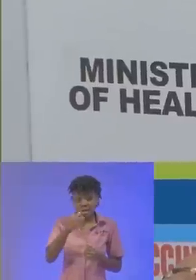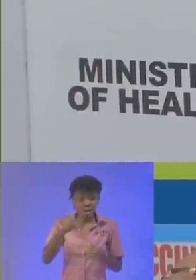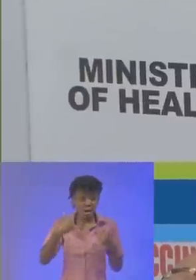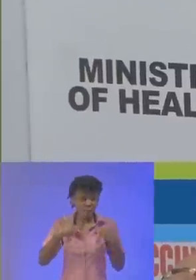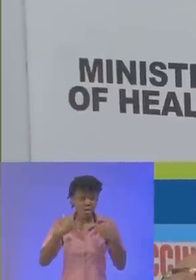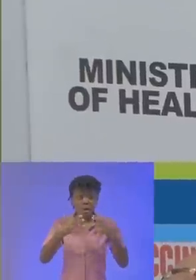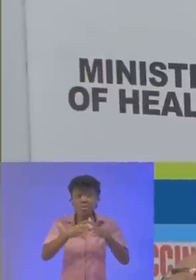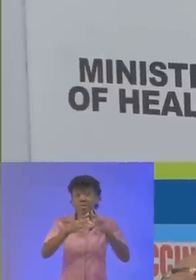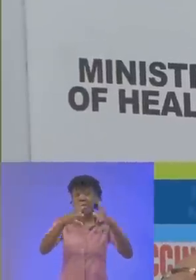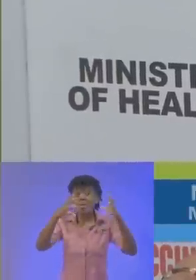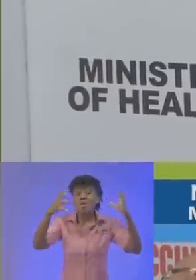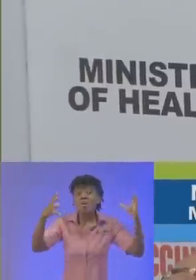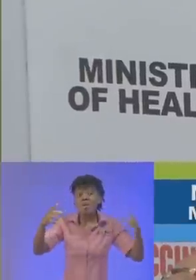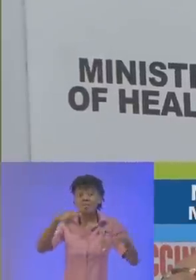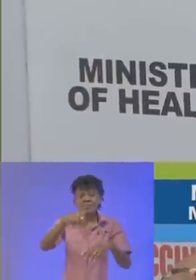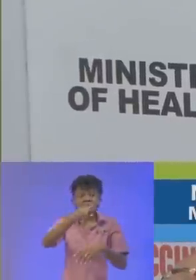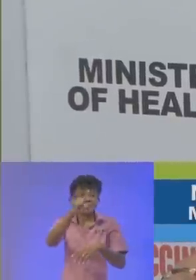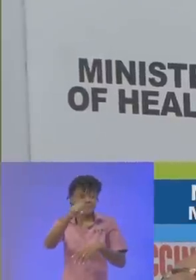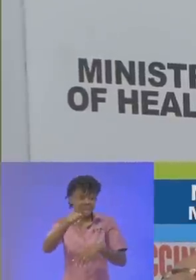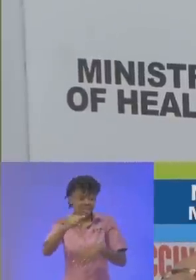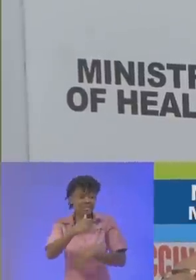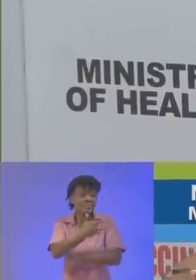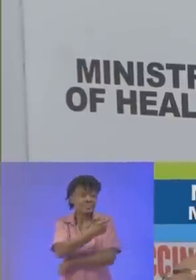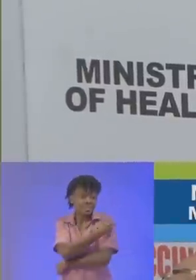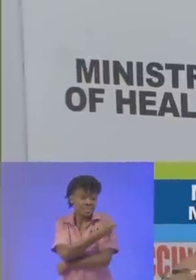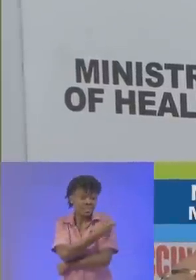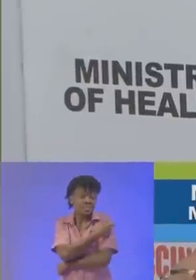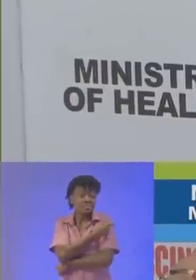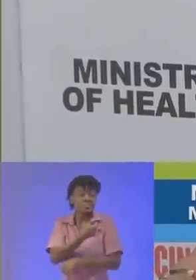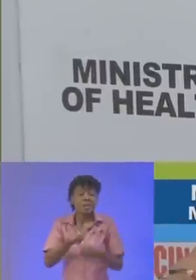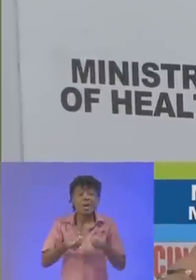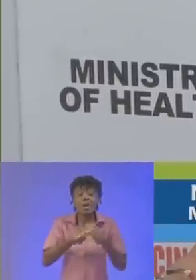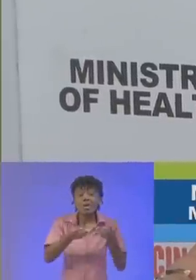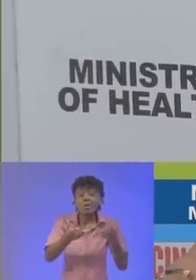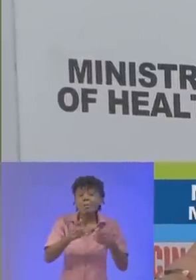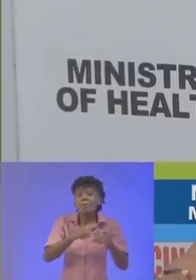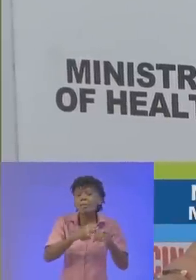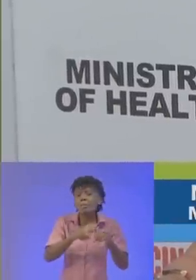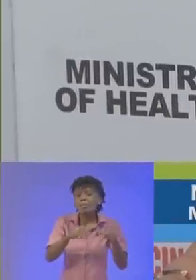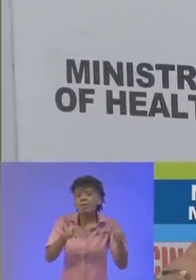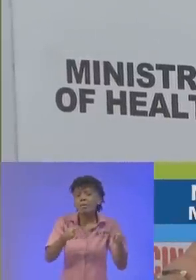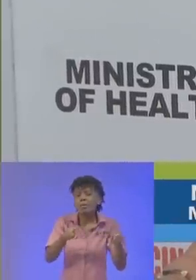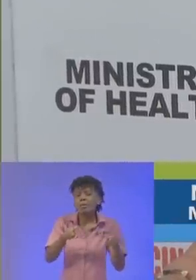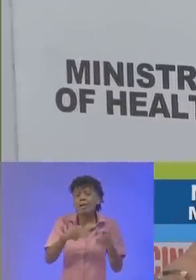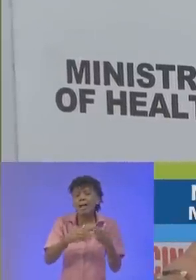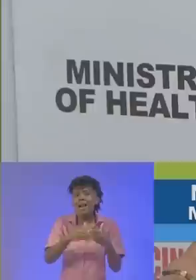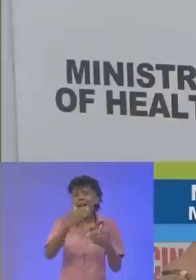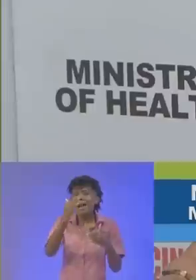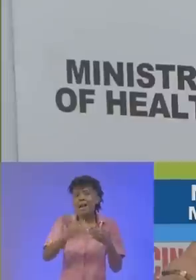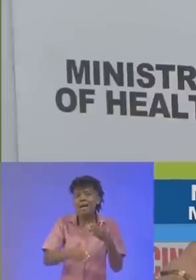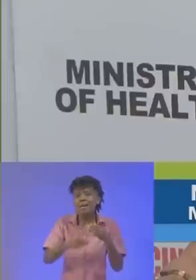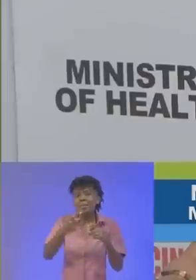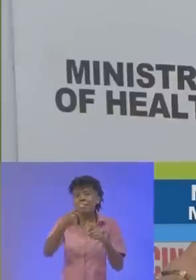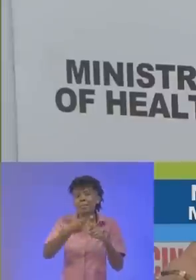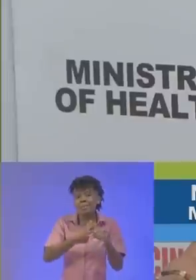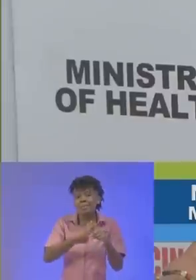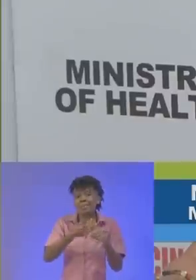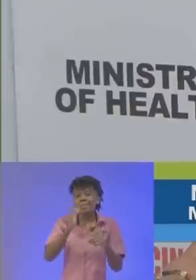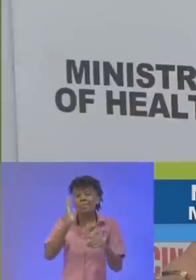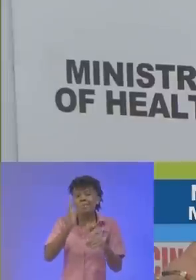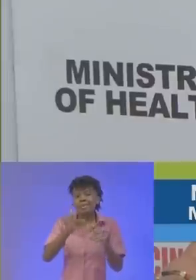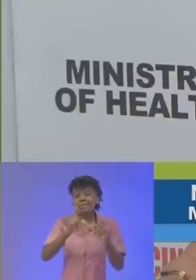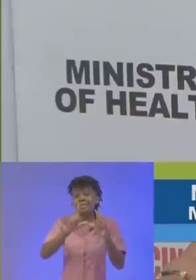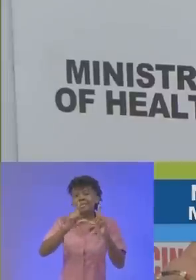However, as you are well aware, it is expiring at the end of this month. So it's too short a time for us to